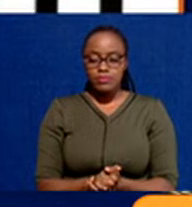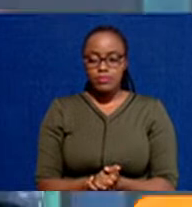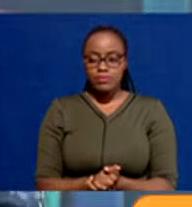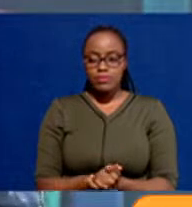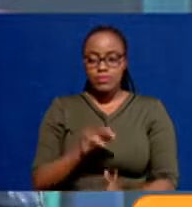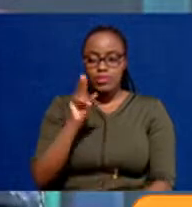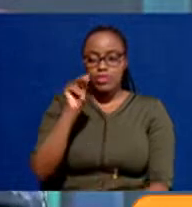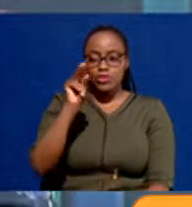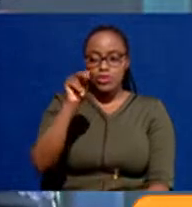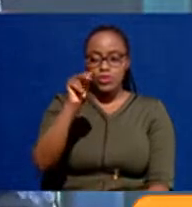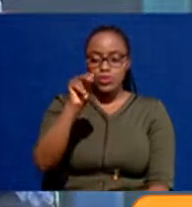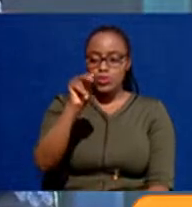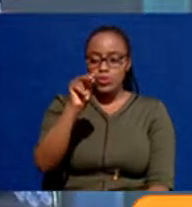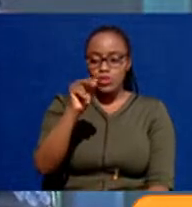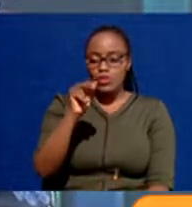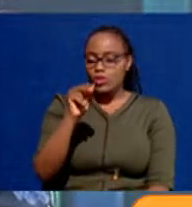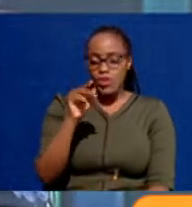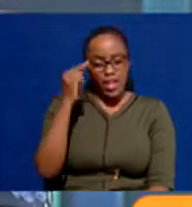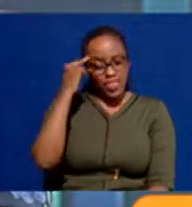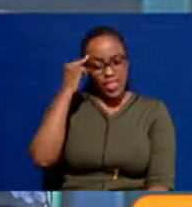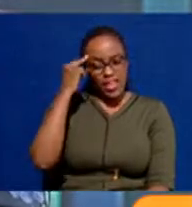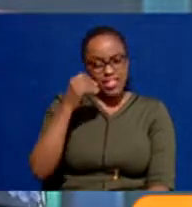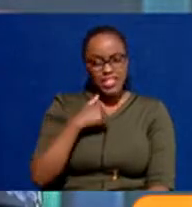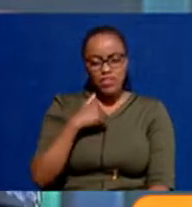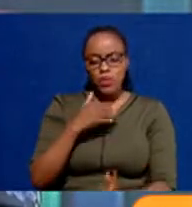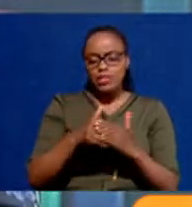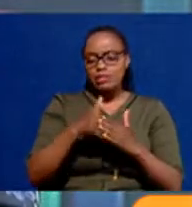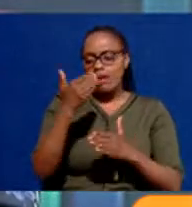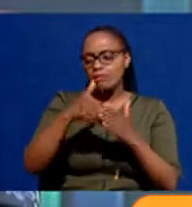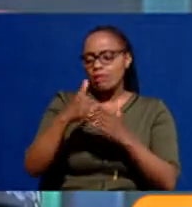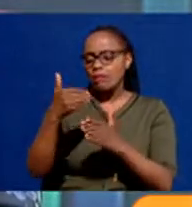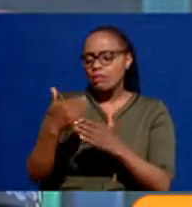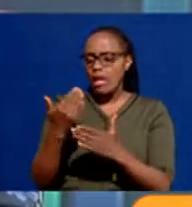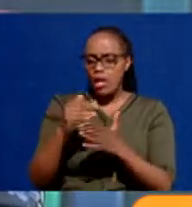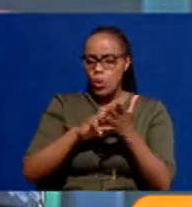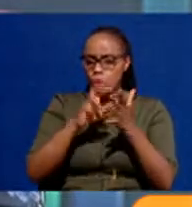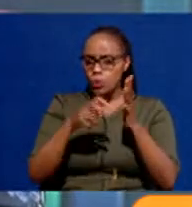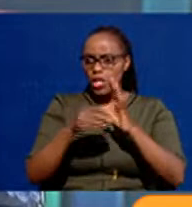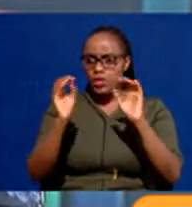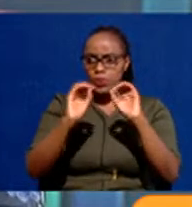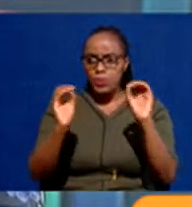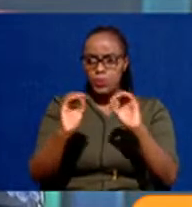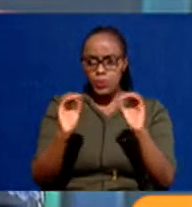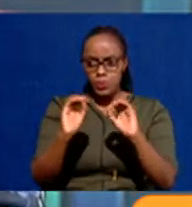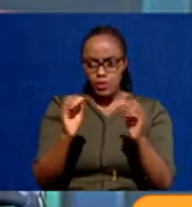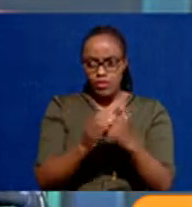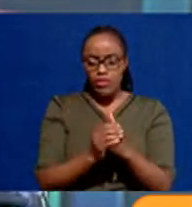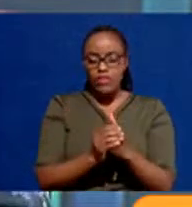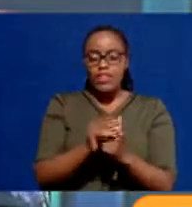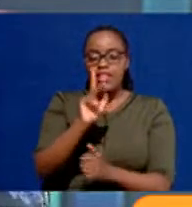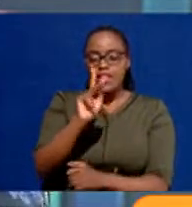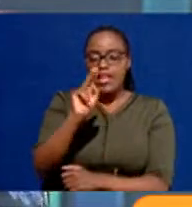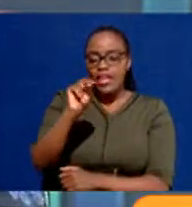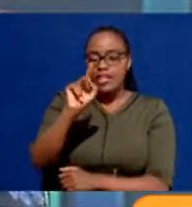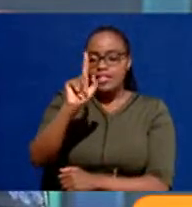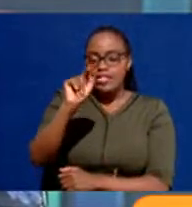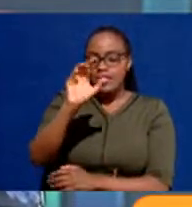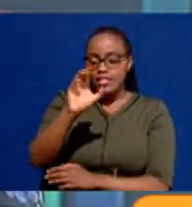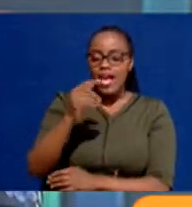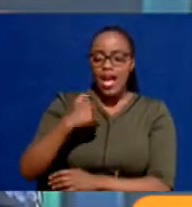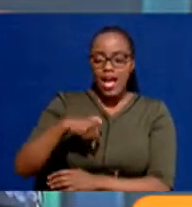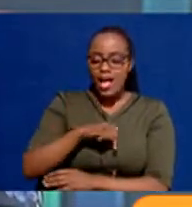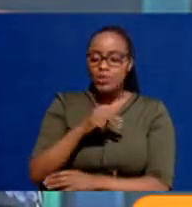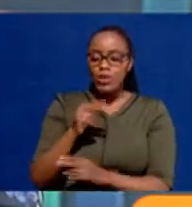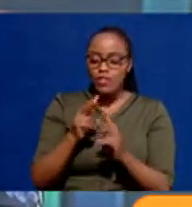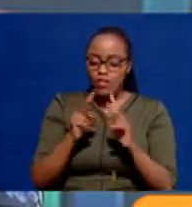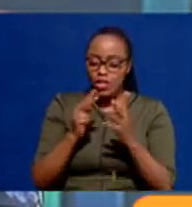Not quite. I mean, I think we did not dish out. You don't dish out contracts. As KNTC, we are very prudent in